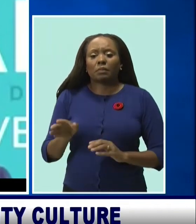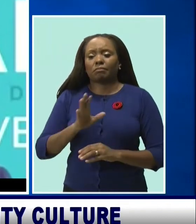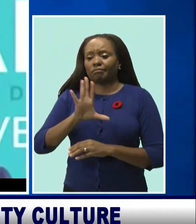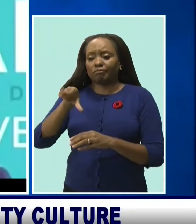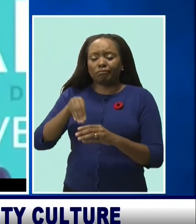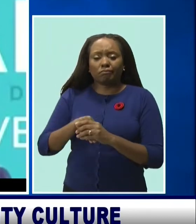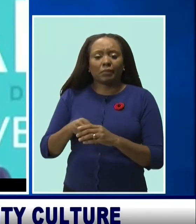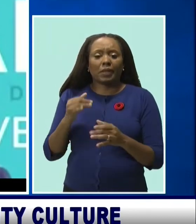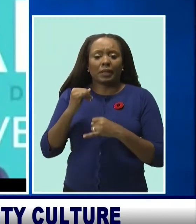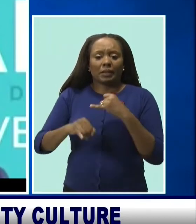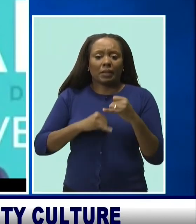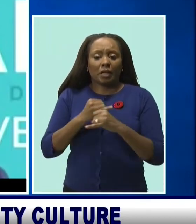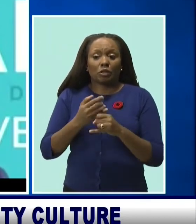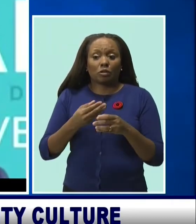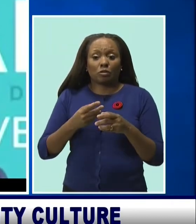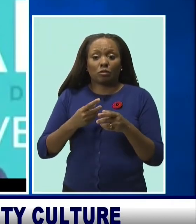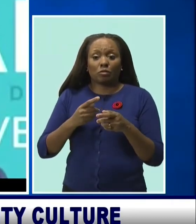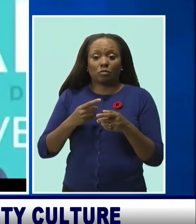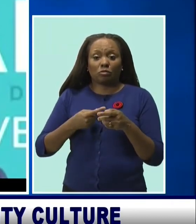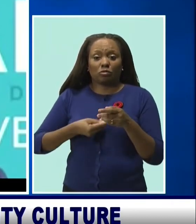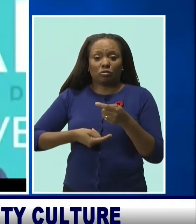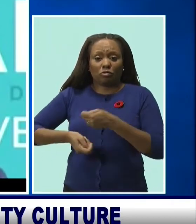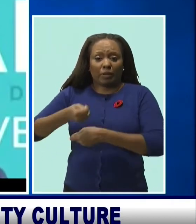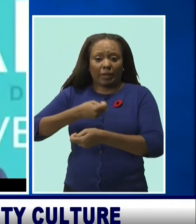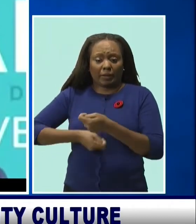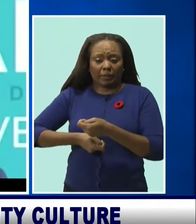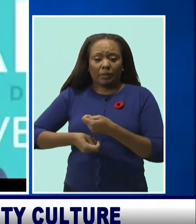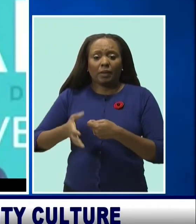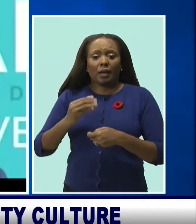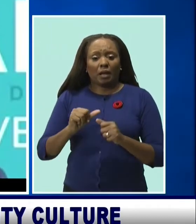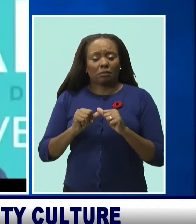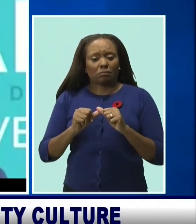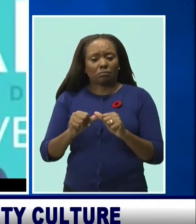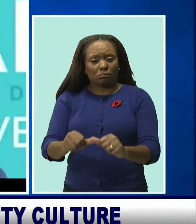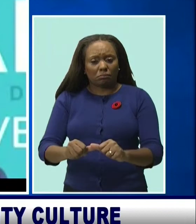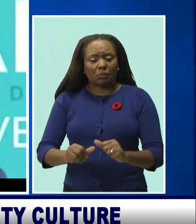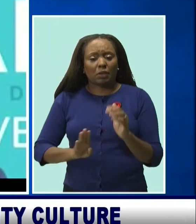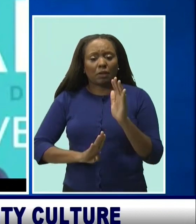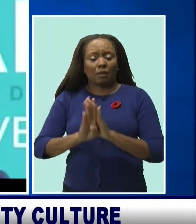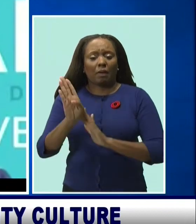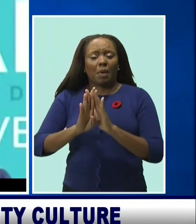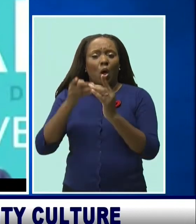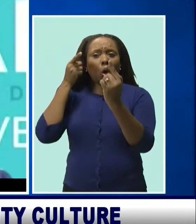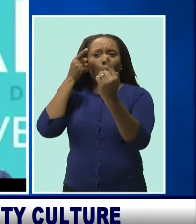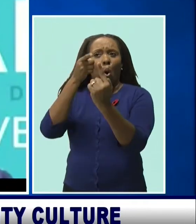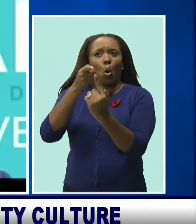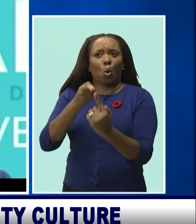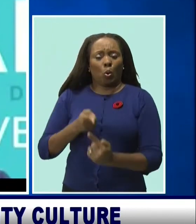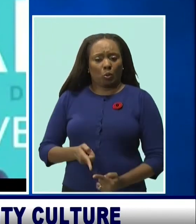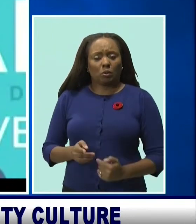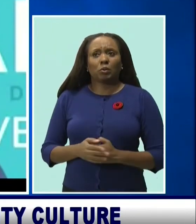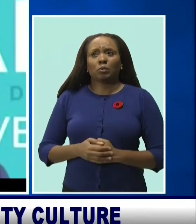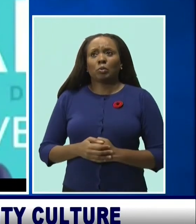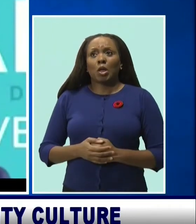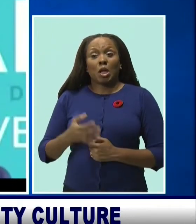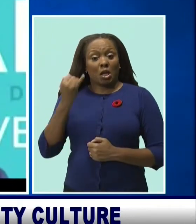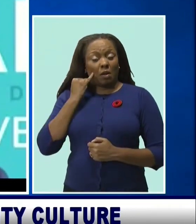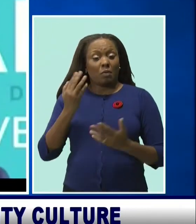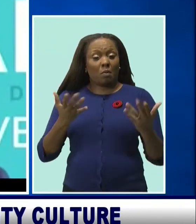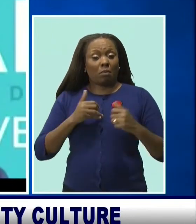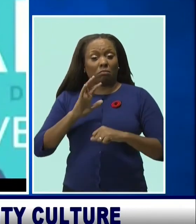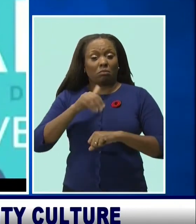trade, and the achievement of the Sustainable Development Goals. So setting up an effective and efficient